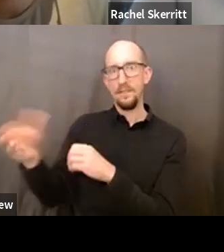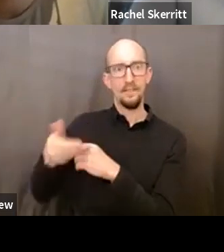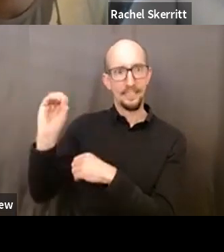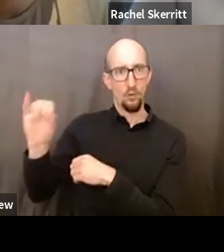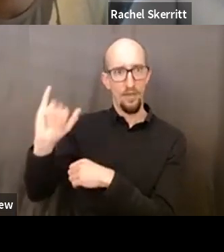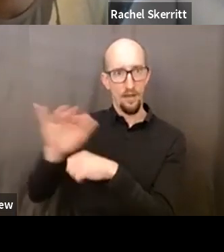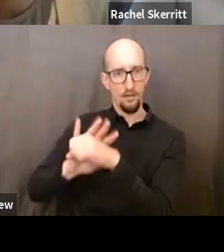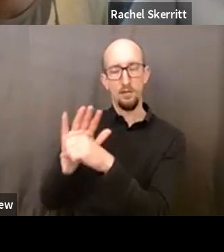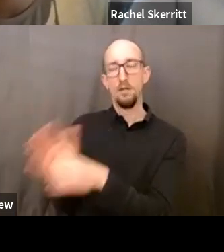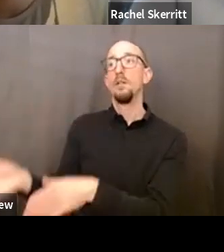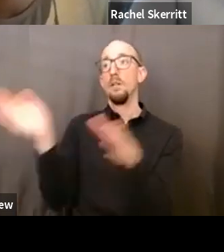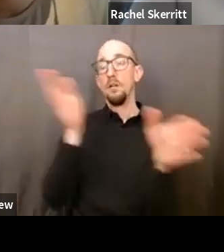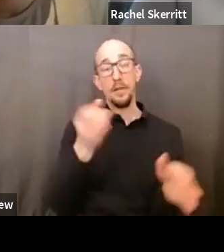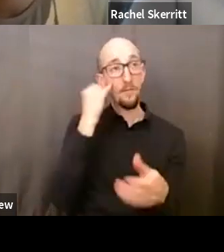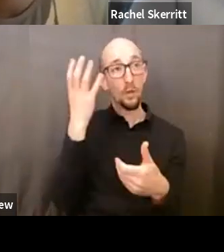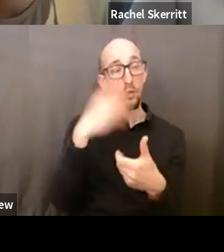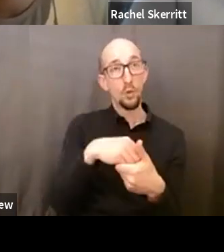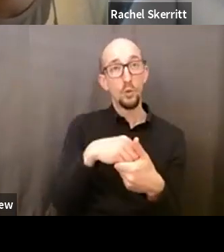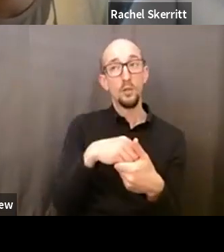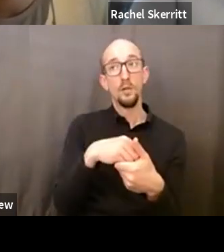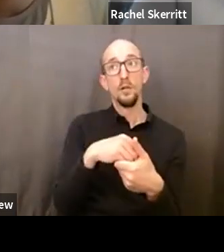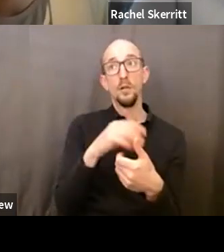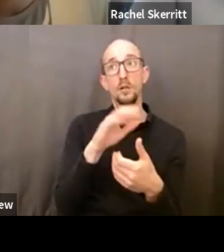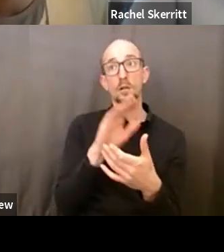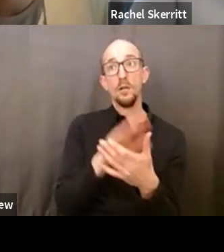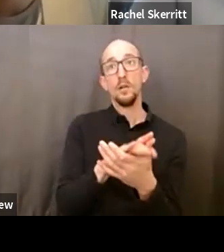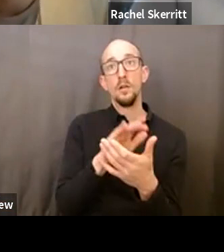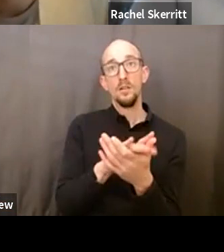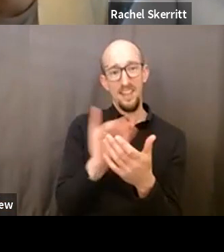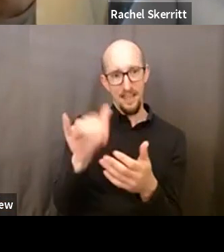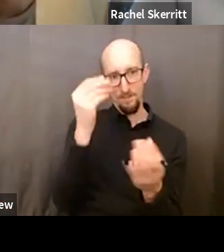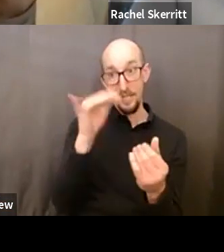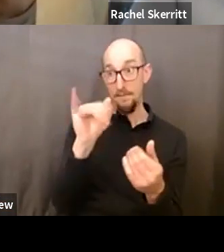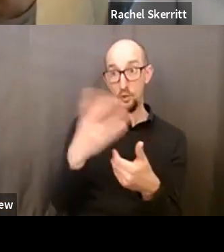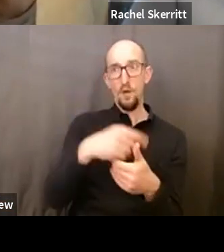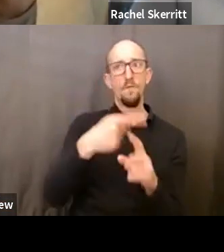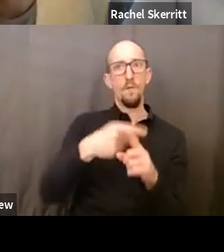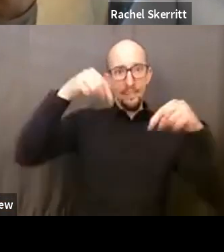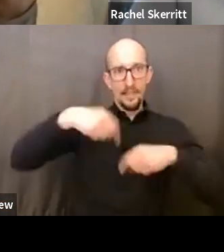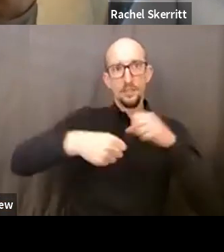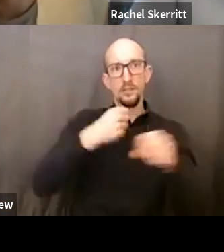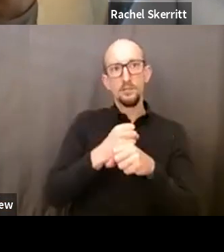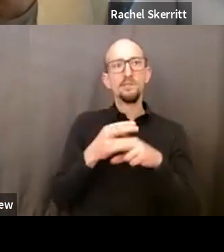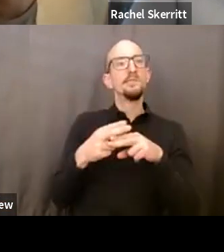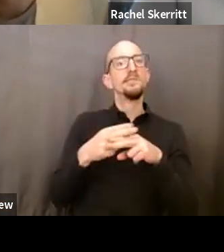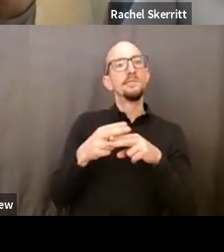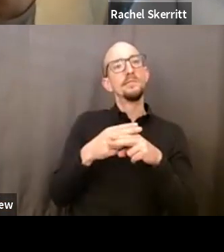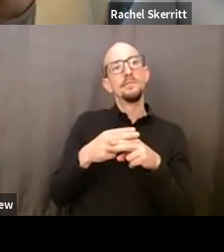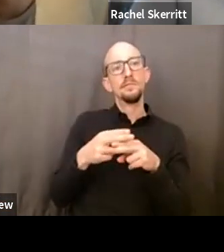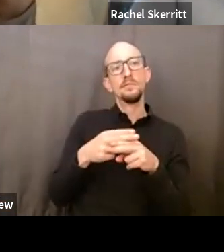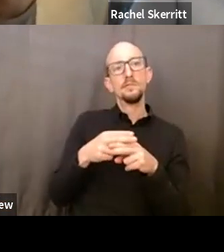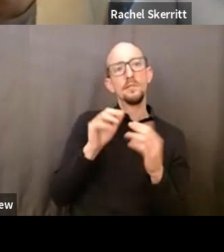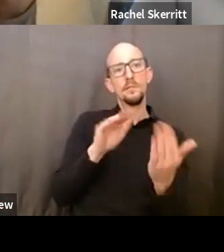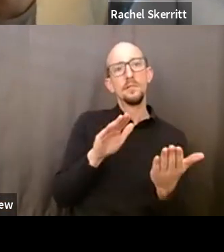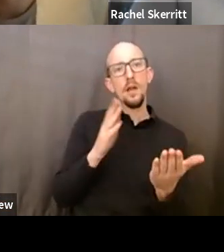include the data from this year's interim model, you might see where that gap